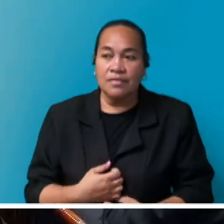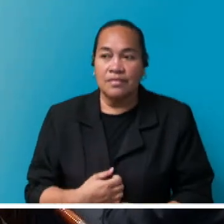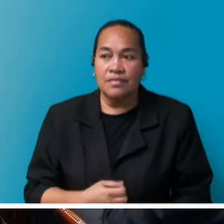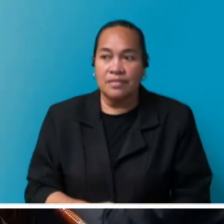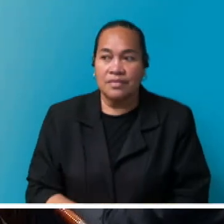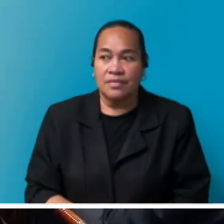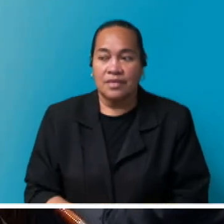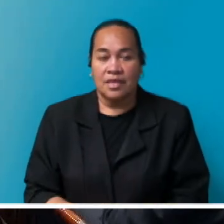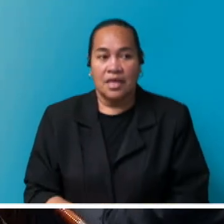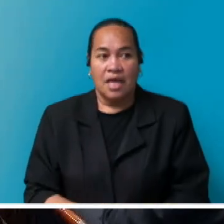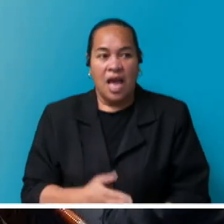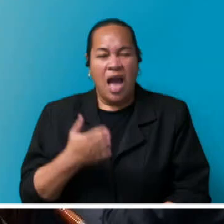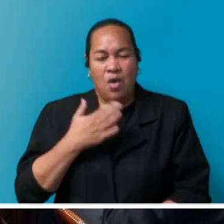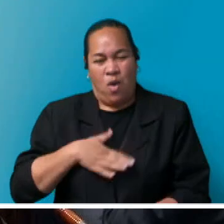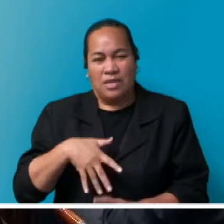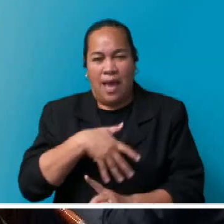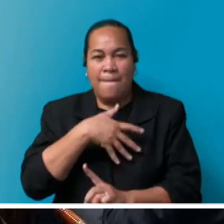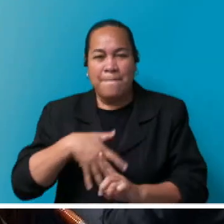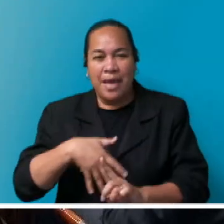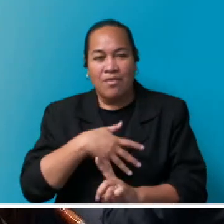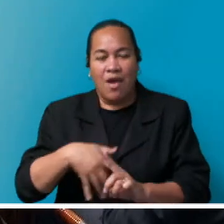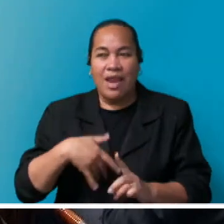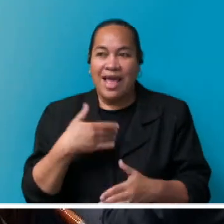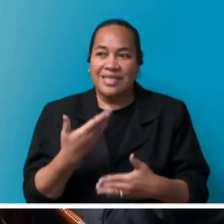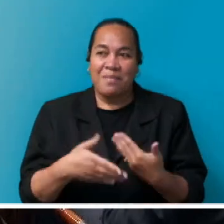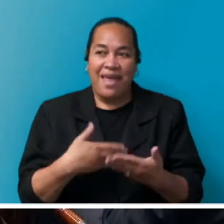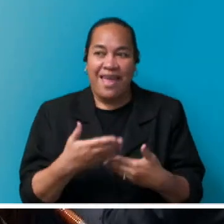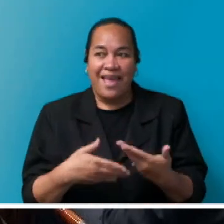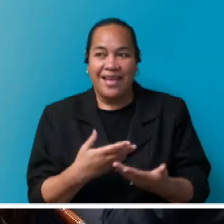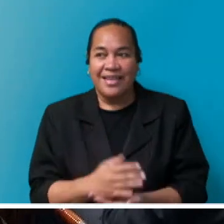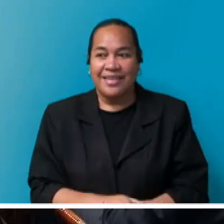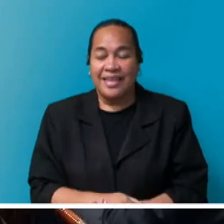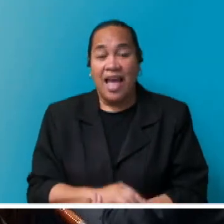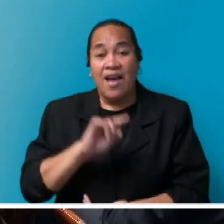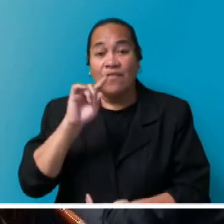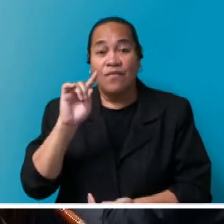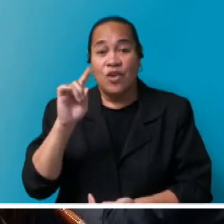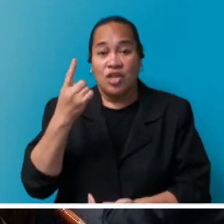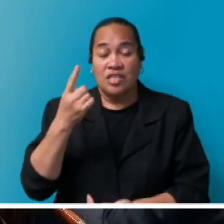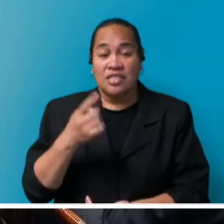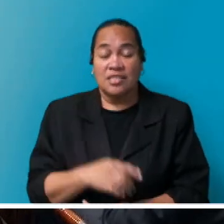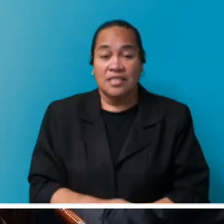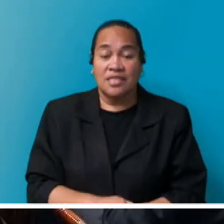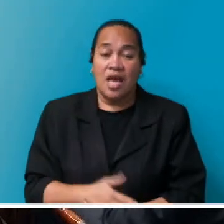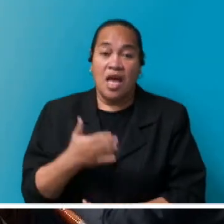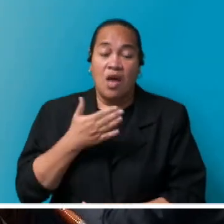start with a bit of background, Mr. Speaker, sir. First of all, I would like